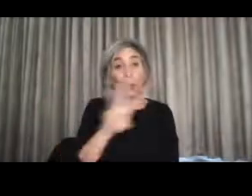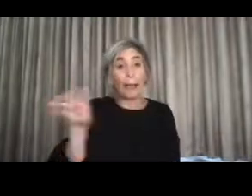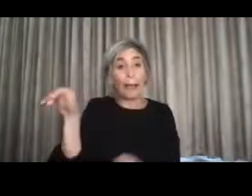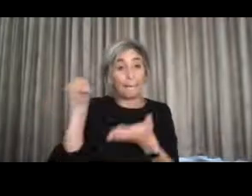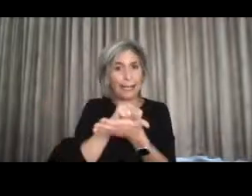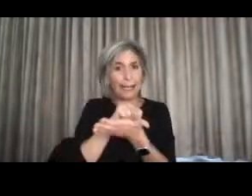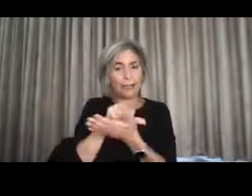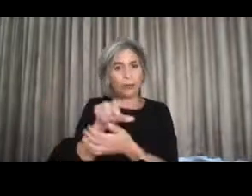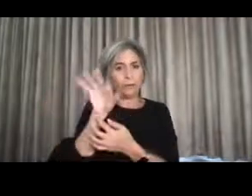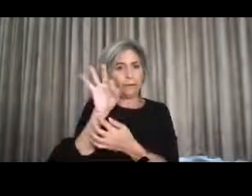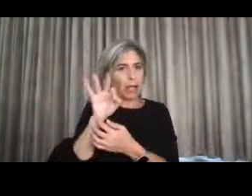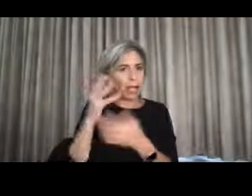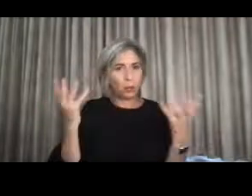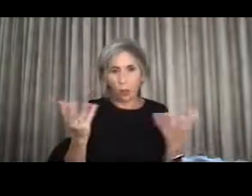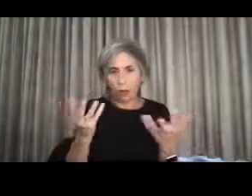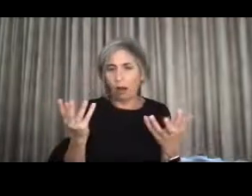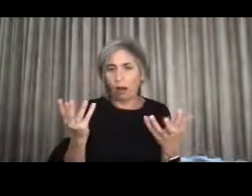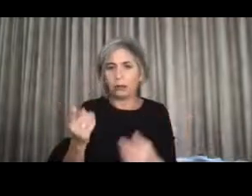find